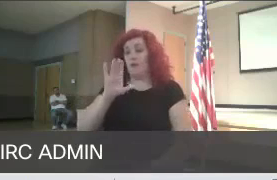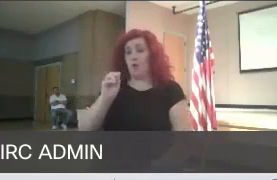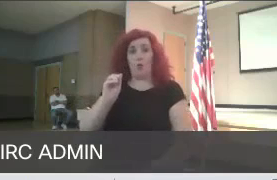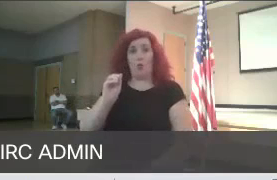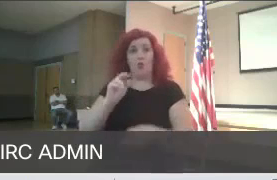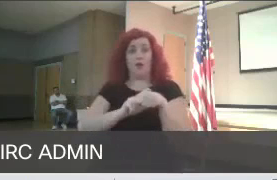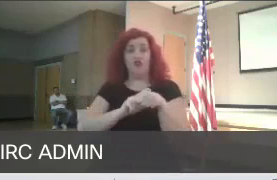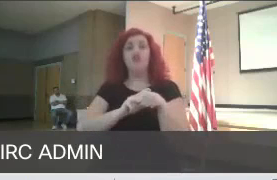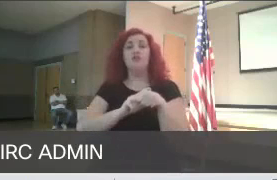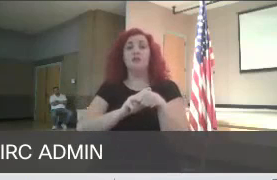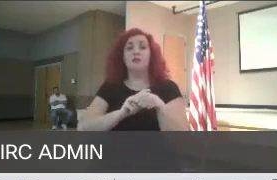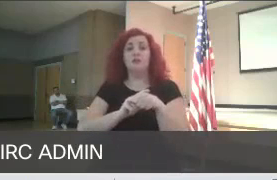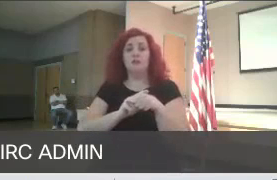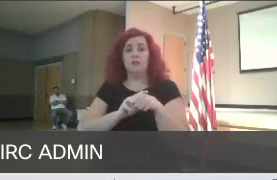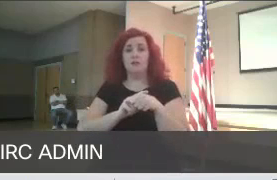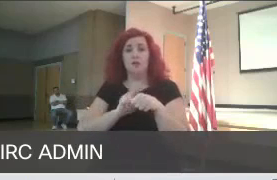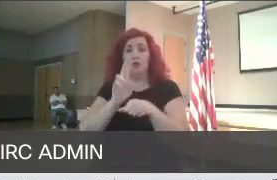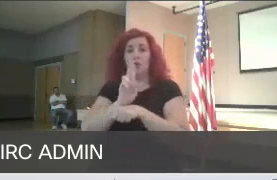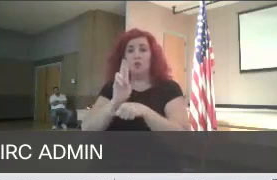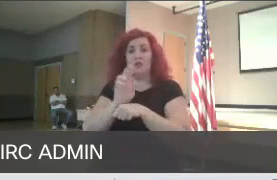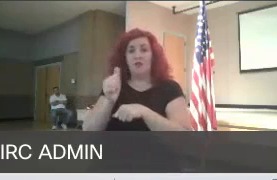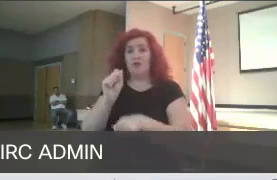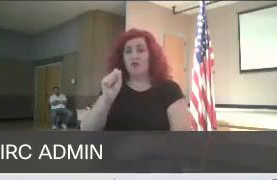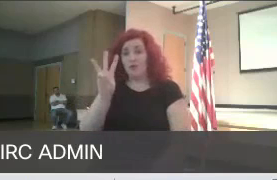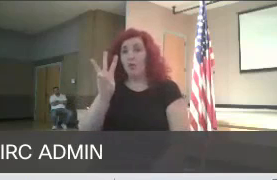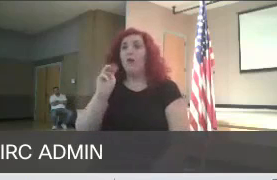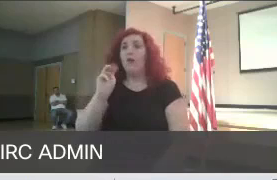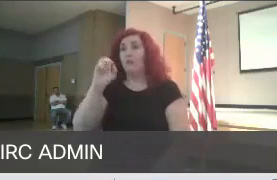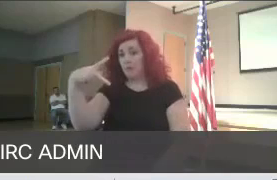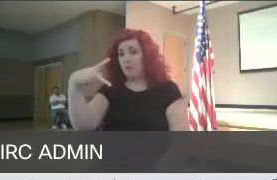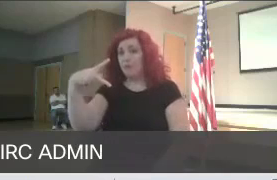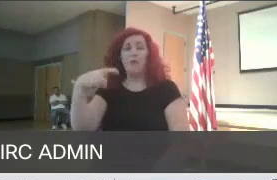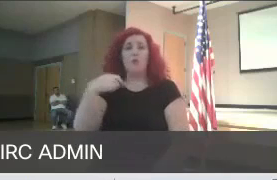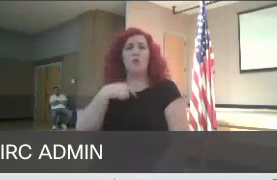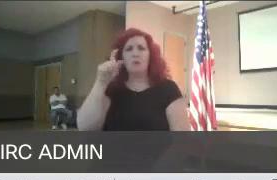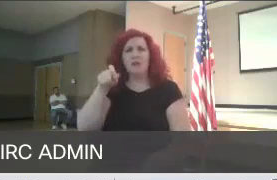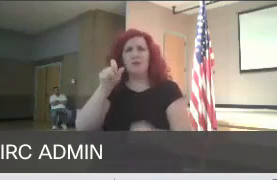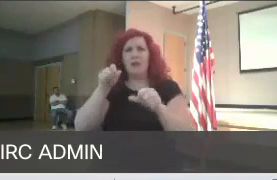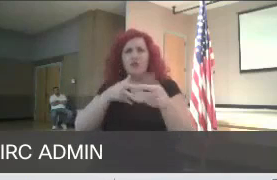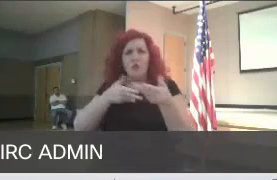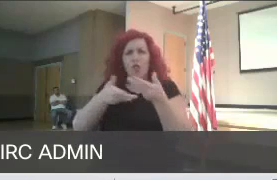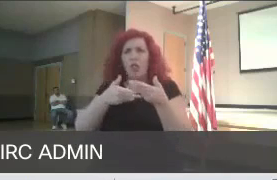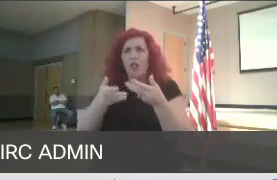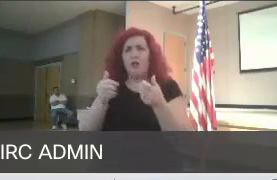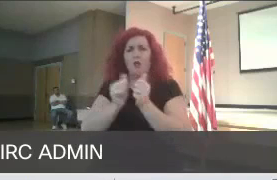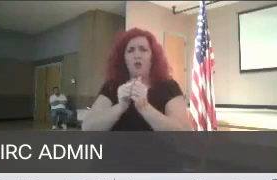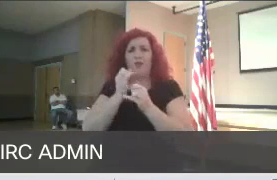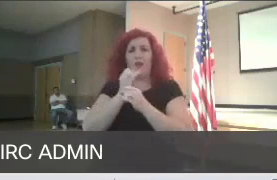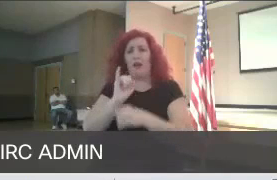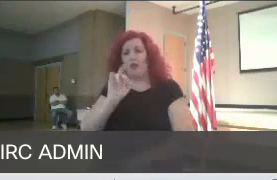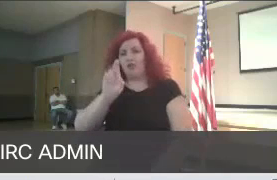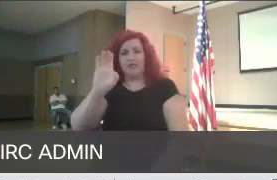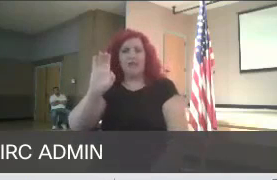Maptitude software. We need to be able to interact with the Independent Redistricting